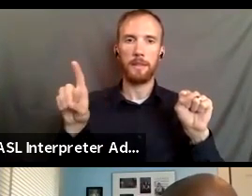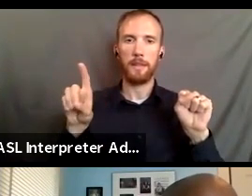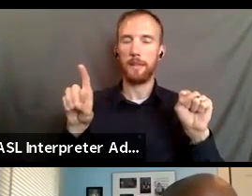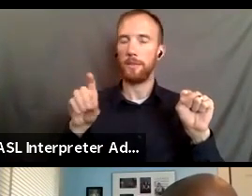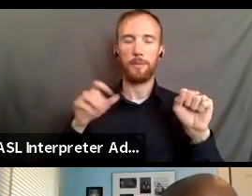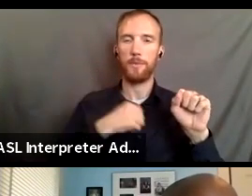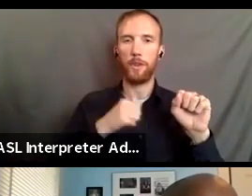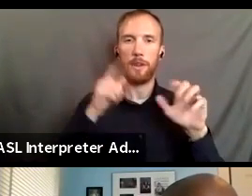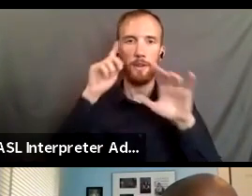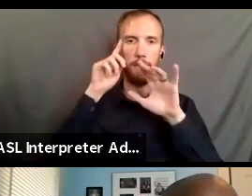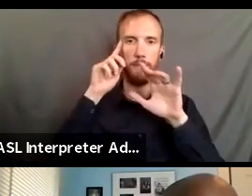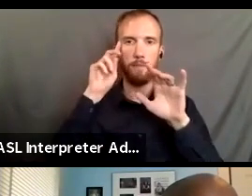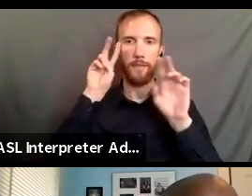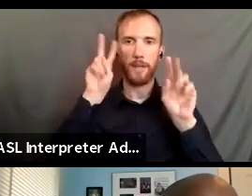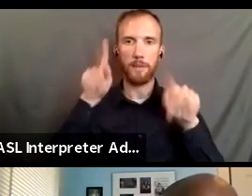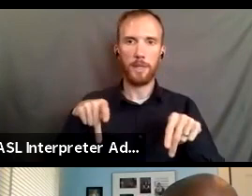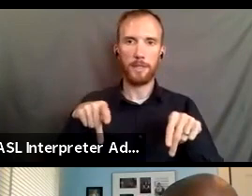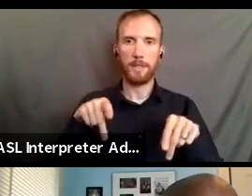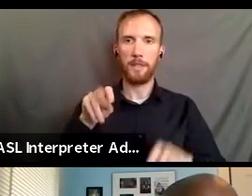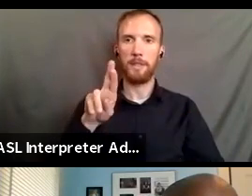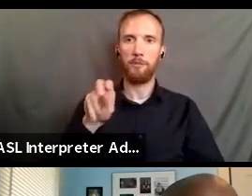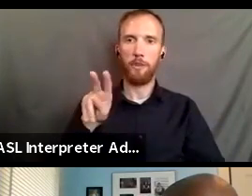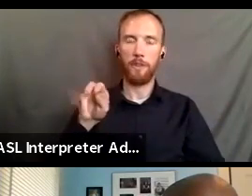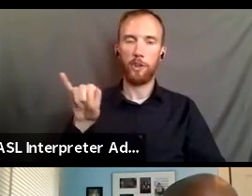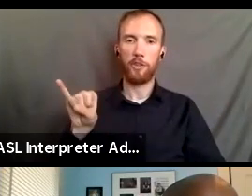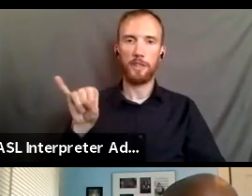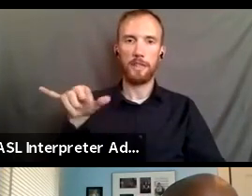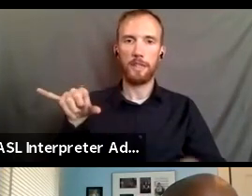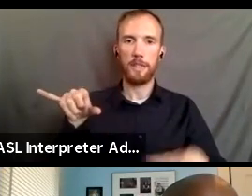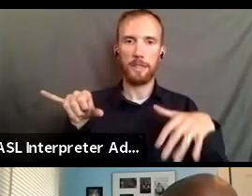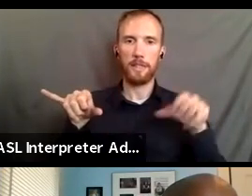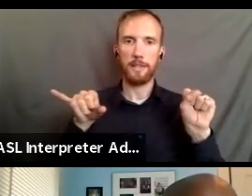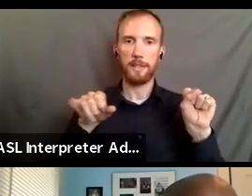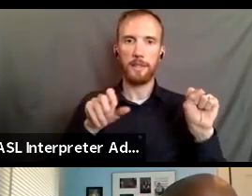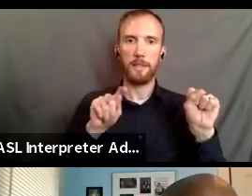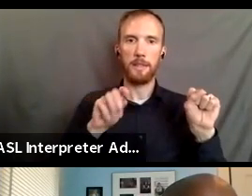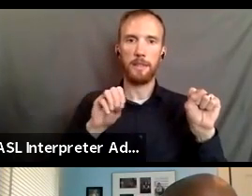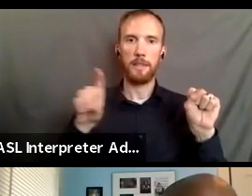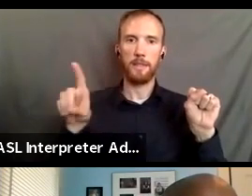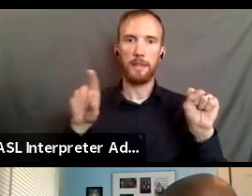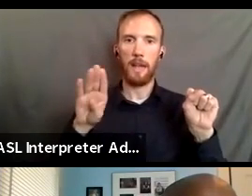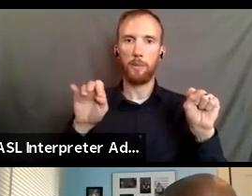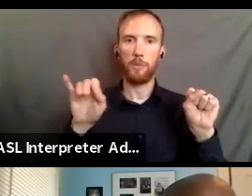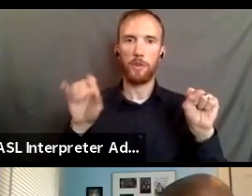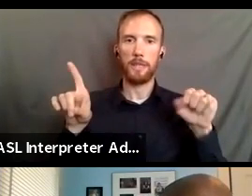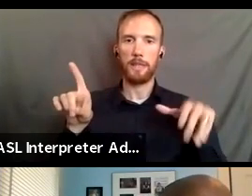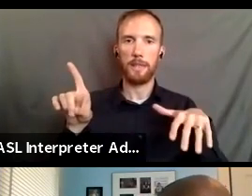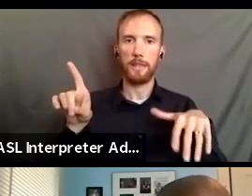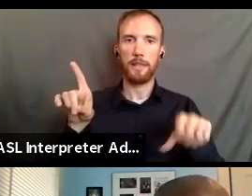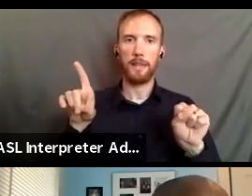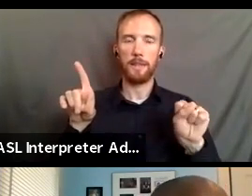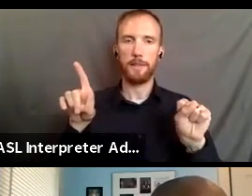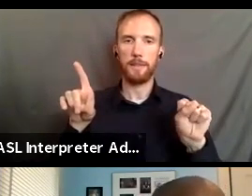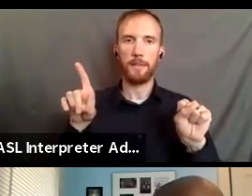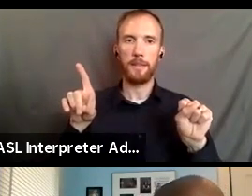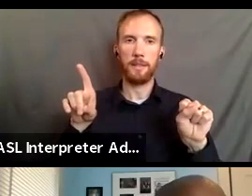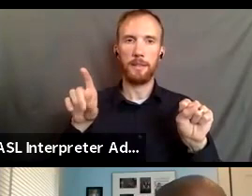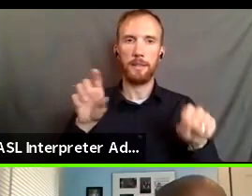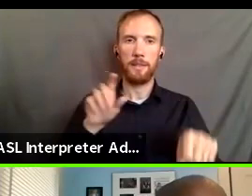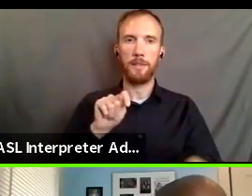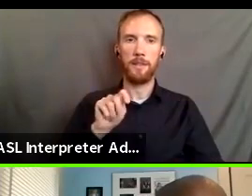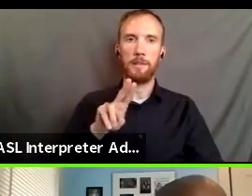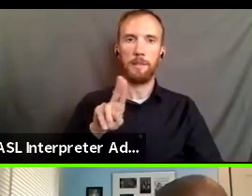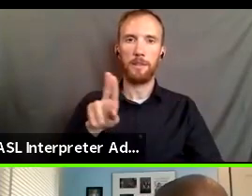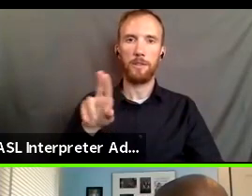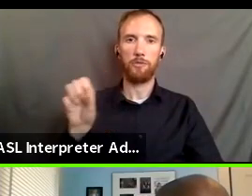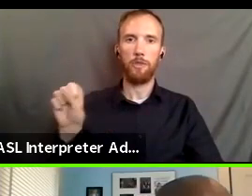revelery yes member tad breeland yes member trust